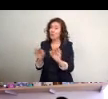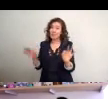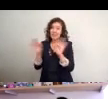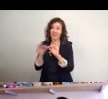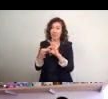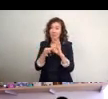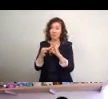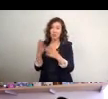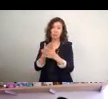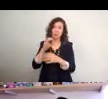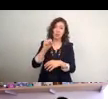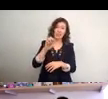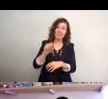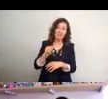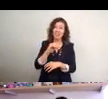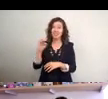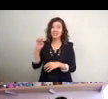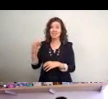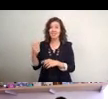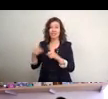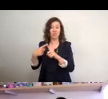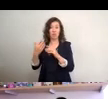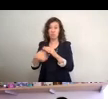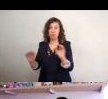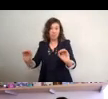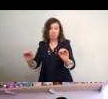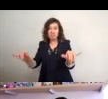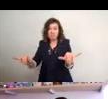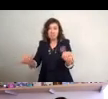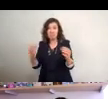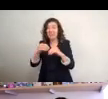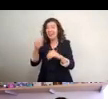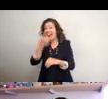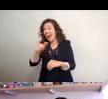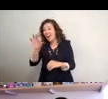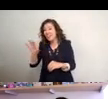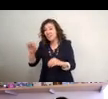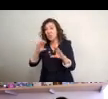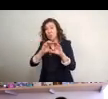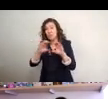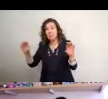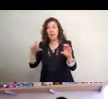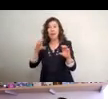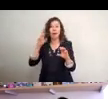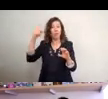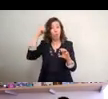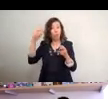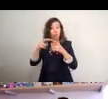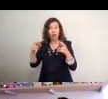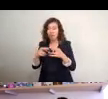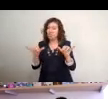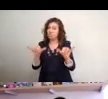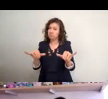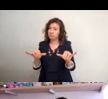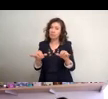and EEG activity at birth in any frequency band or any brain region. Now, of course, you can't